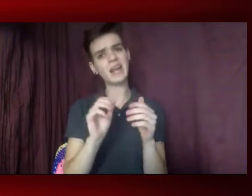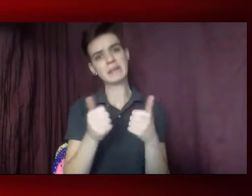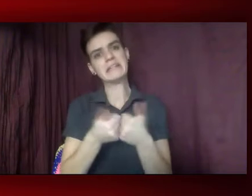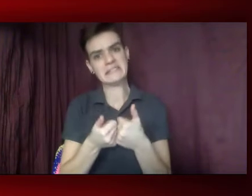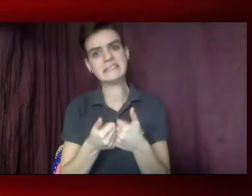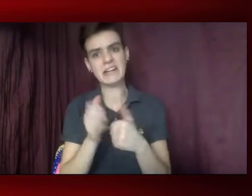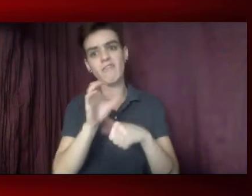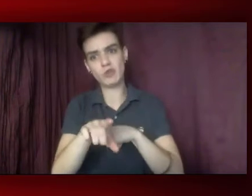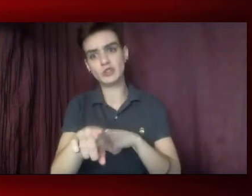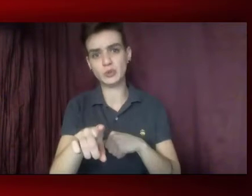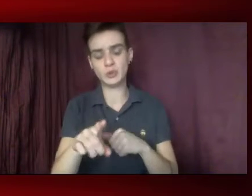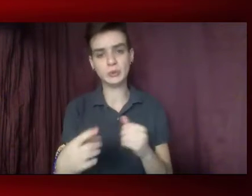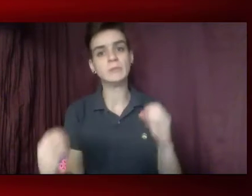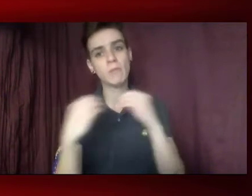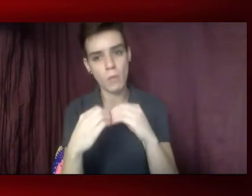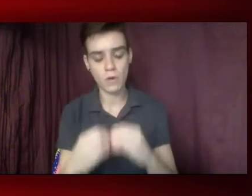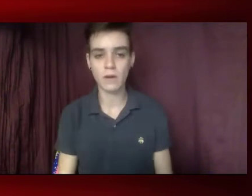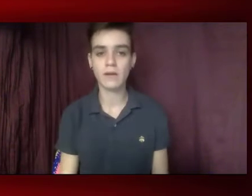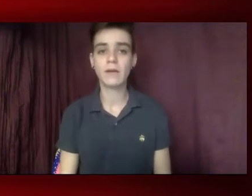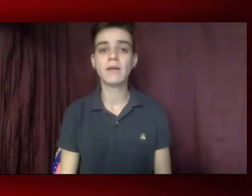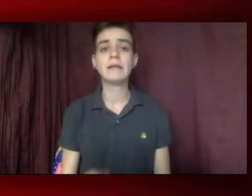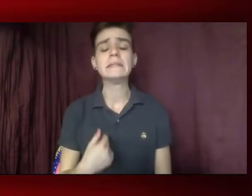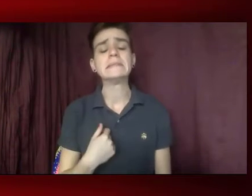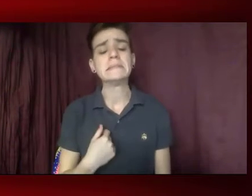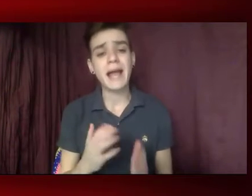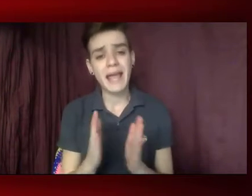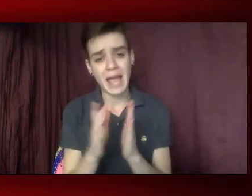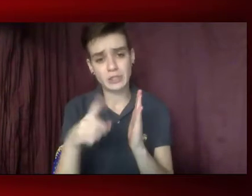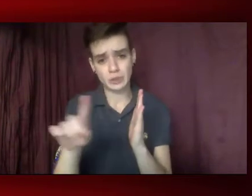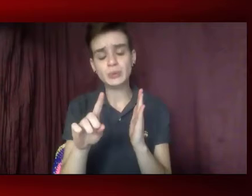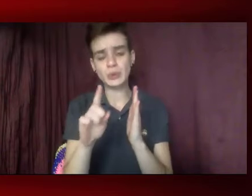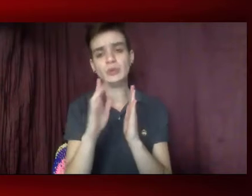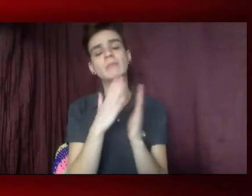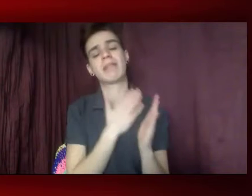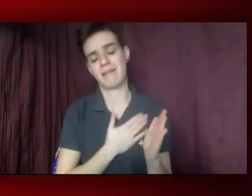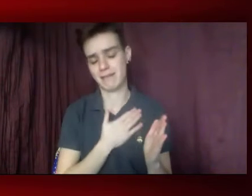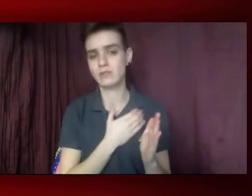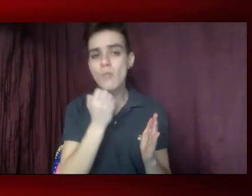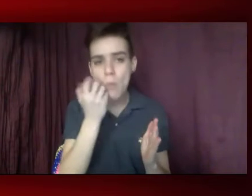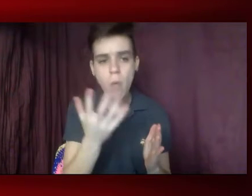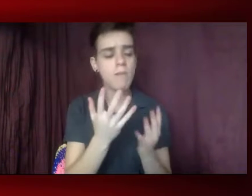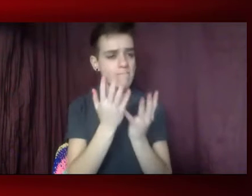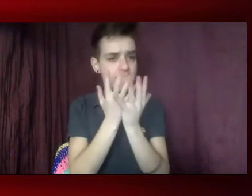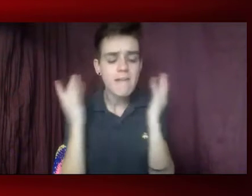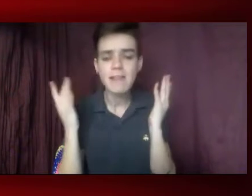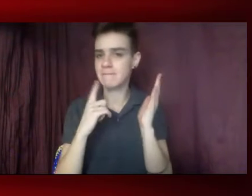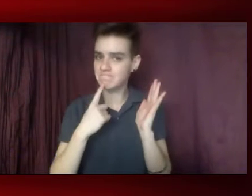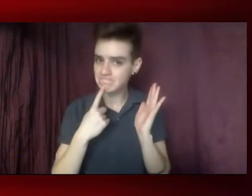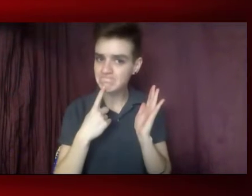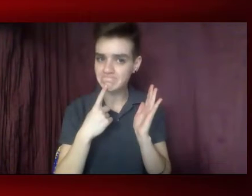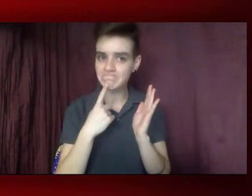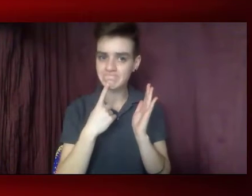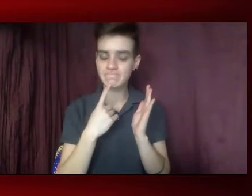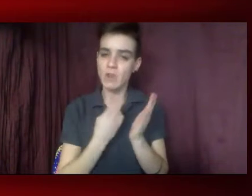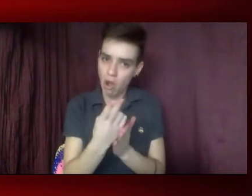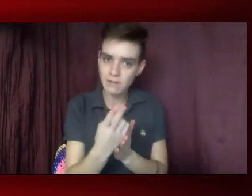that. I'm going to ask you to warmly and sincerely ask the people who